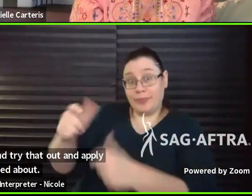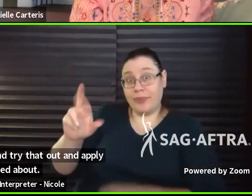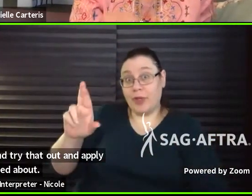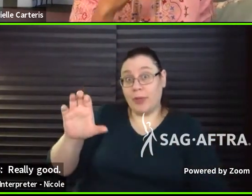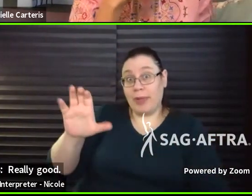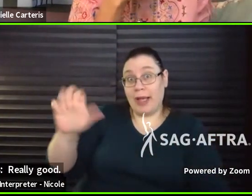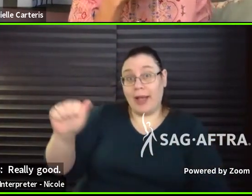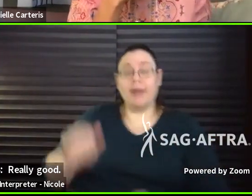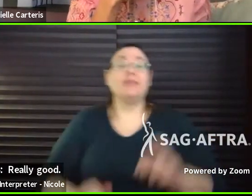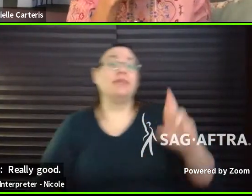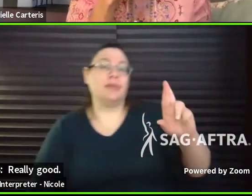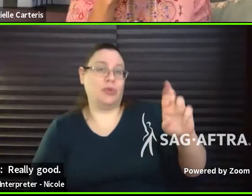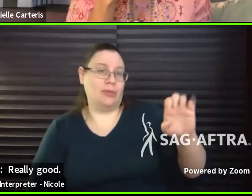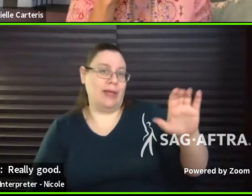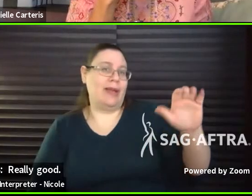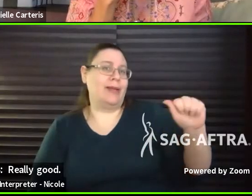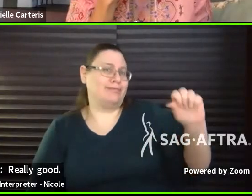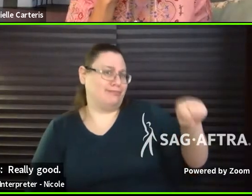bet.